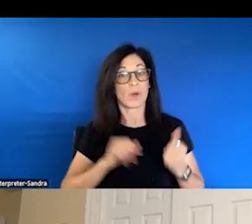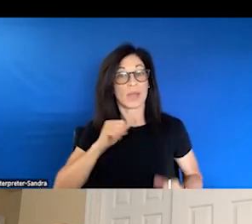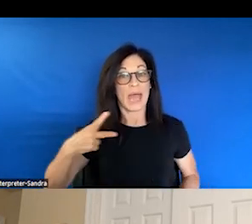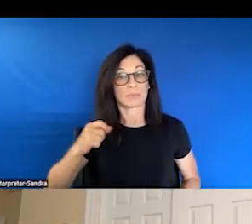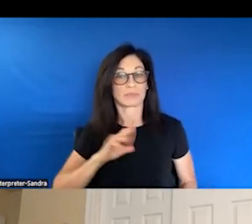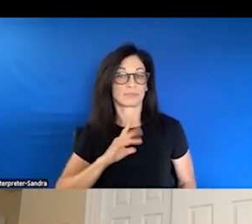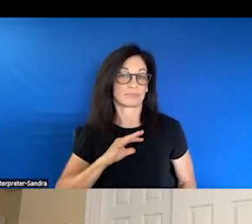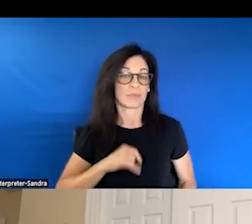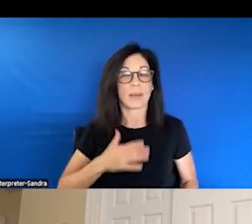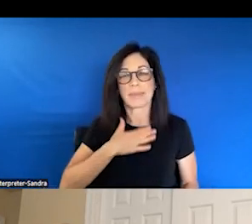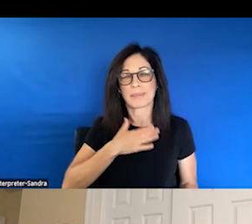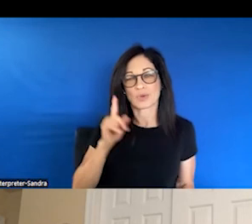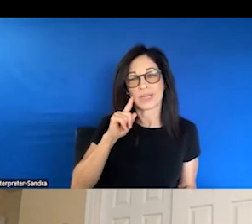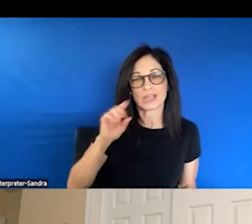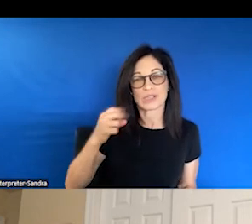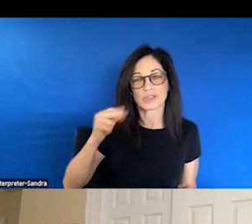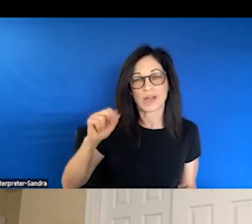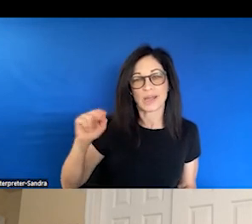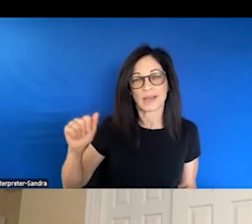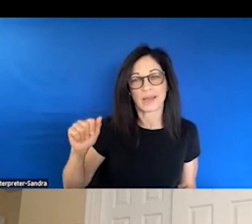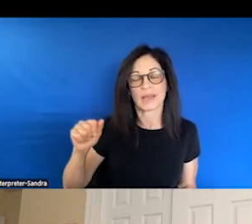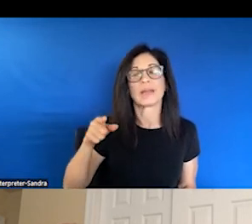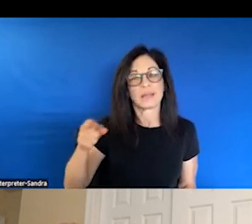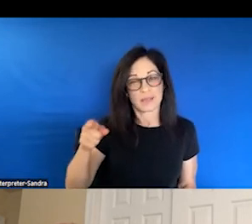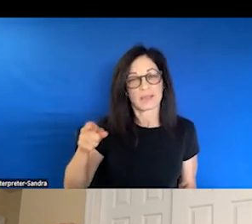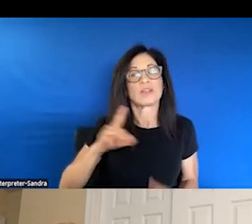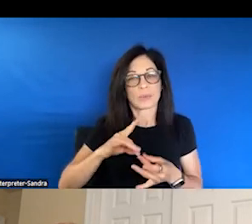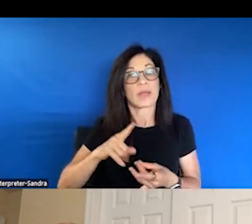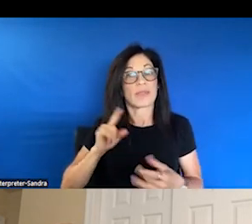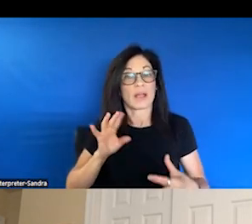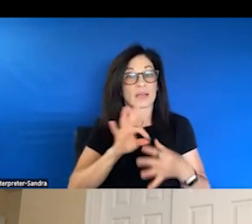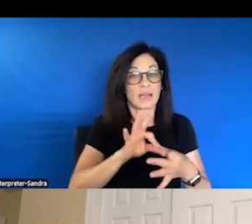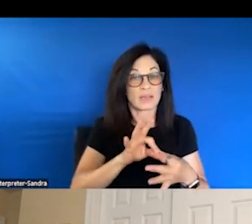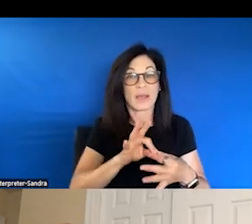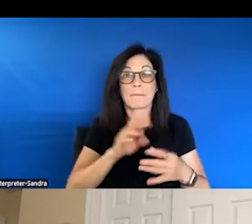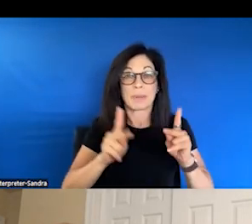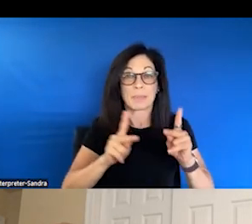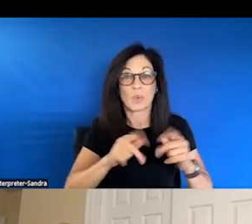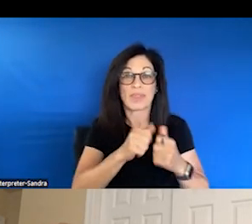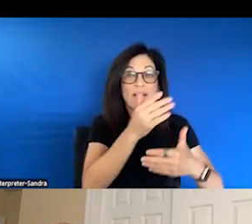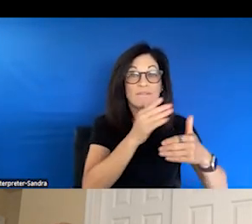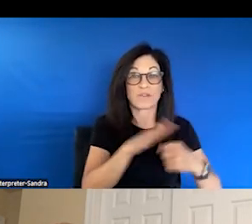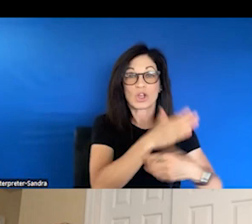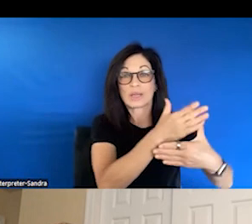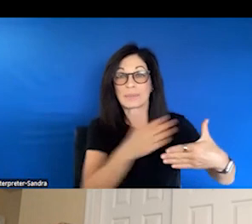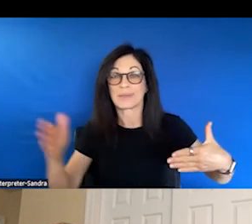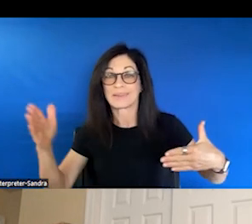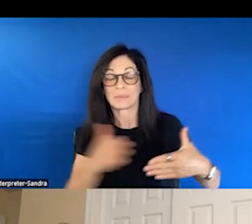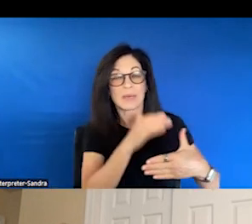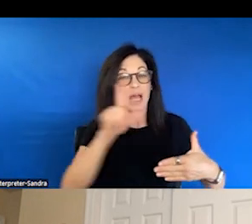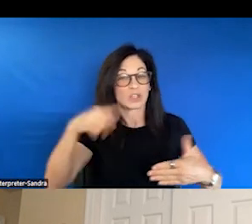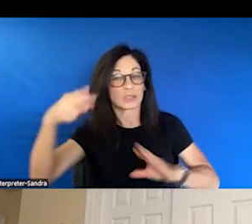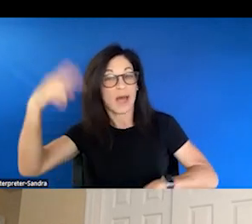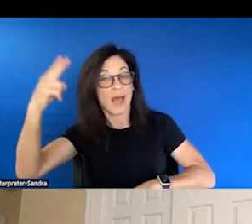from Shauna that they're connecting to the full continuum rather than just